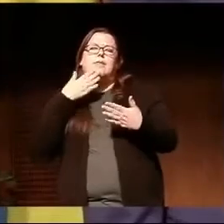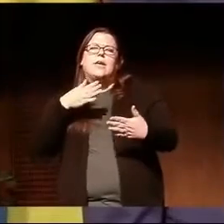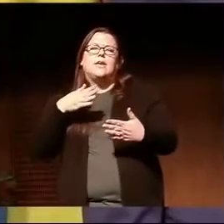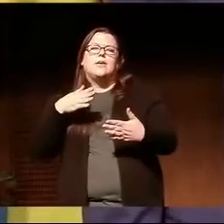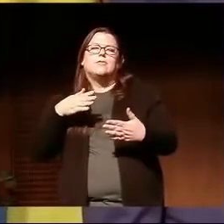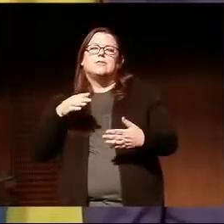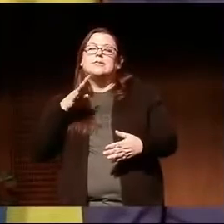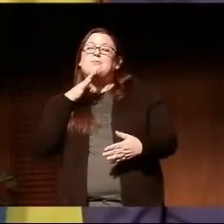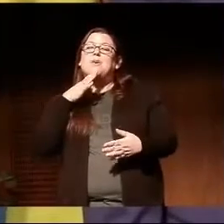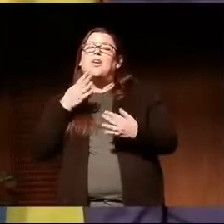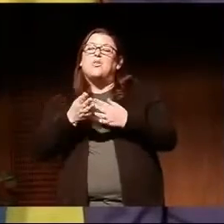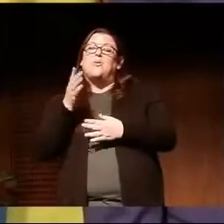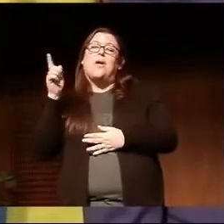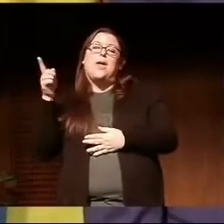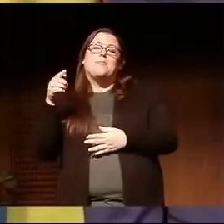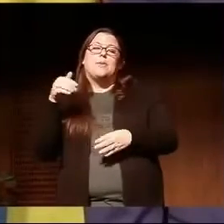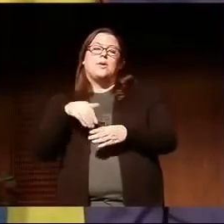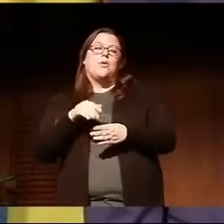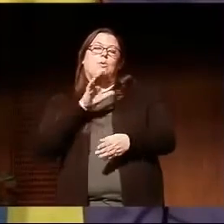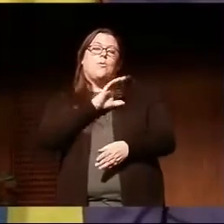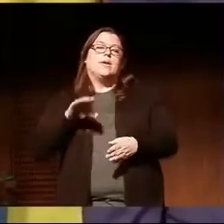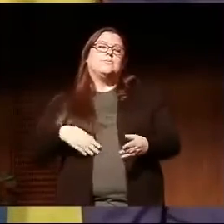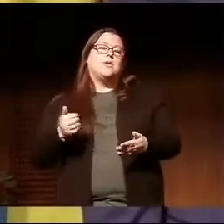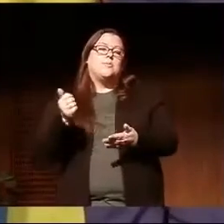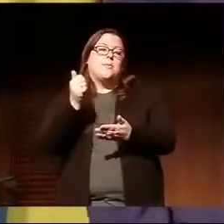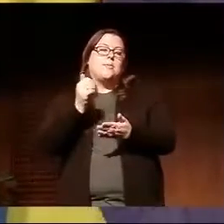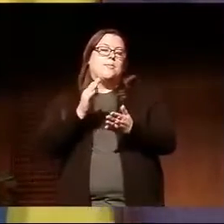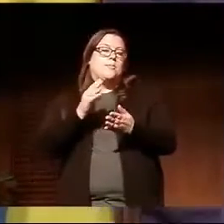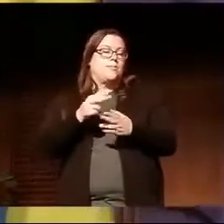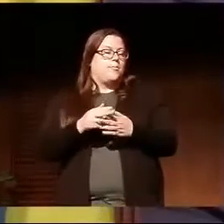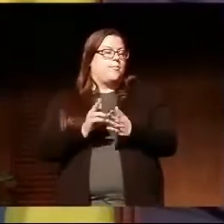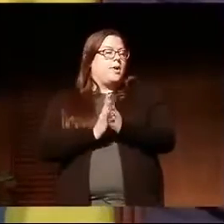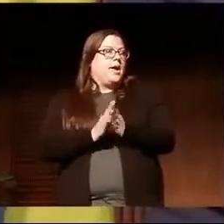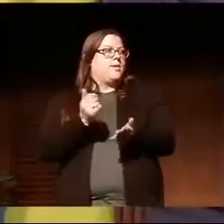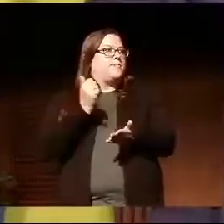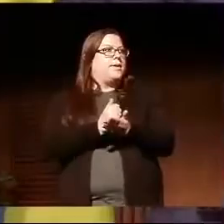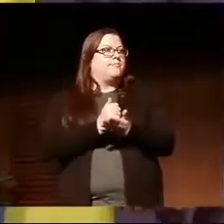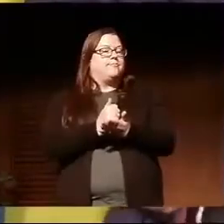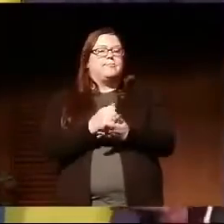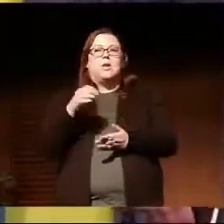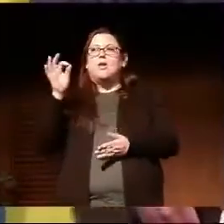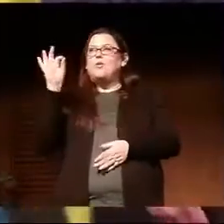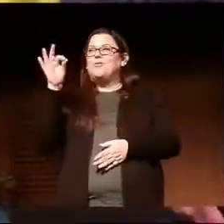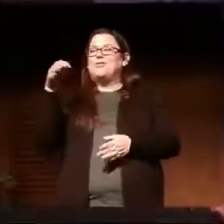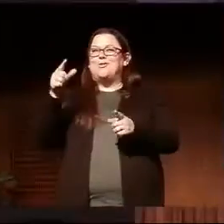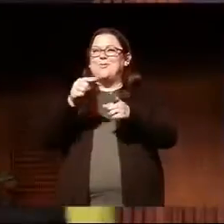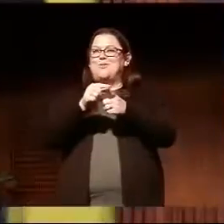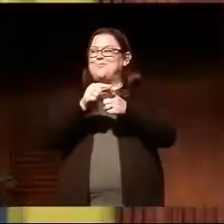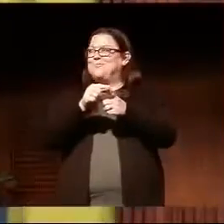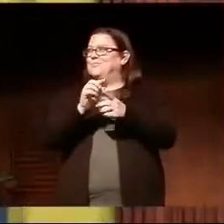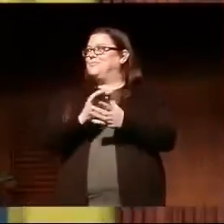Speak through him. As through Christ we pray. Amen. Nick, preach the word. Thank you, brother.